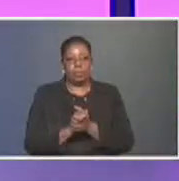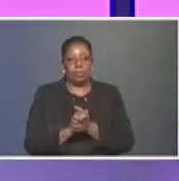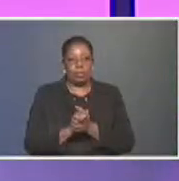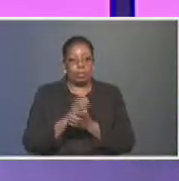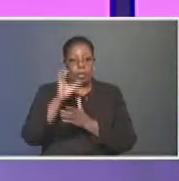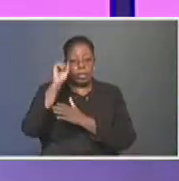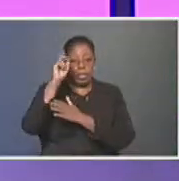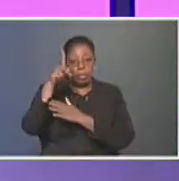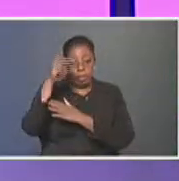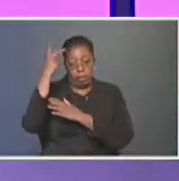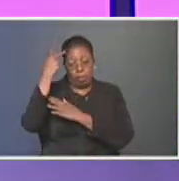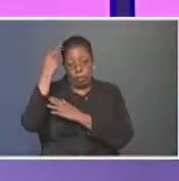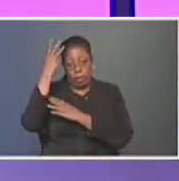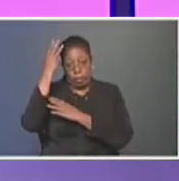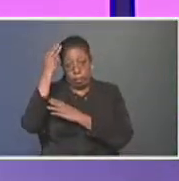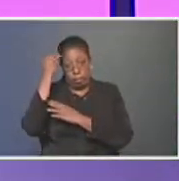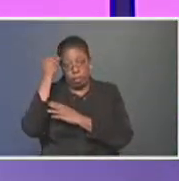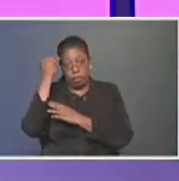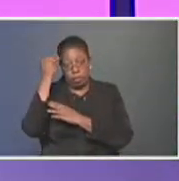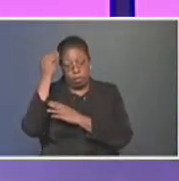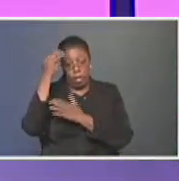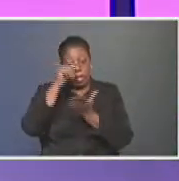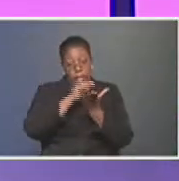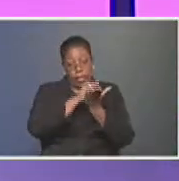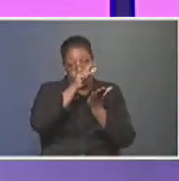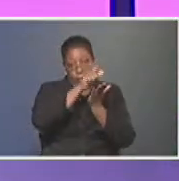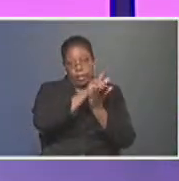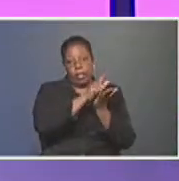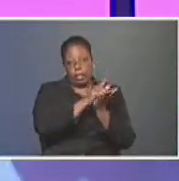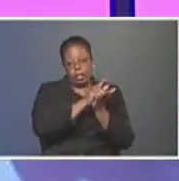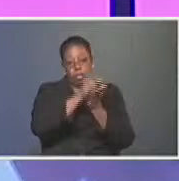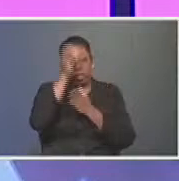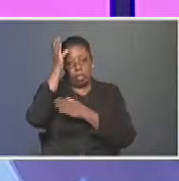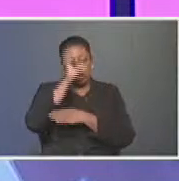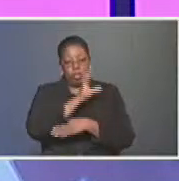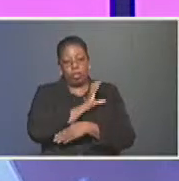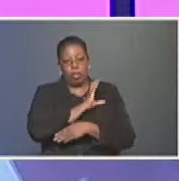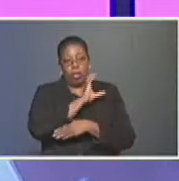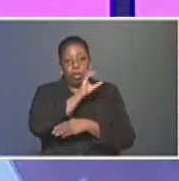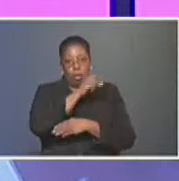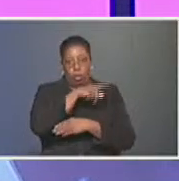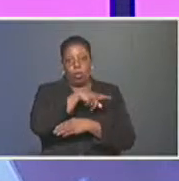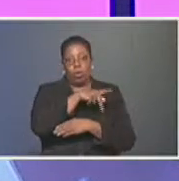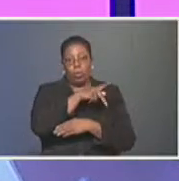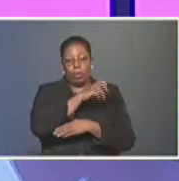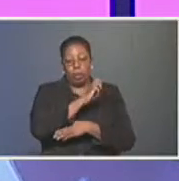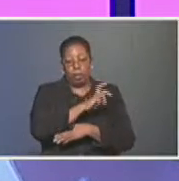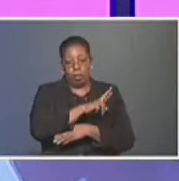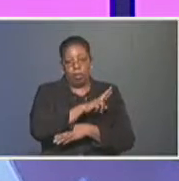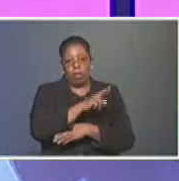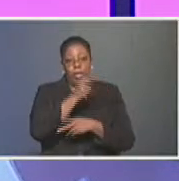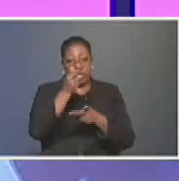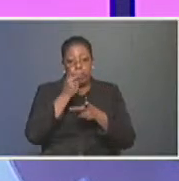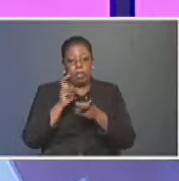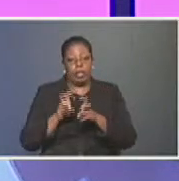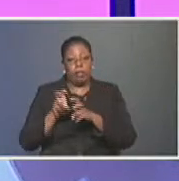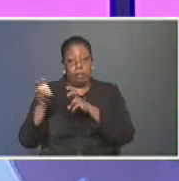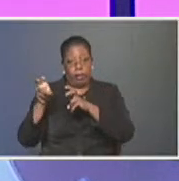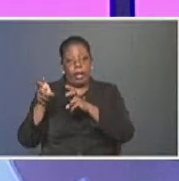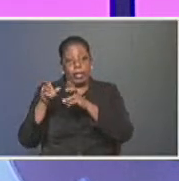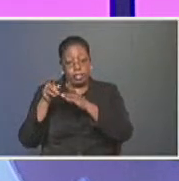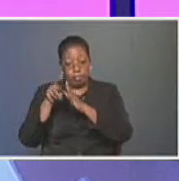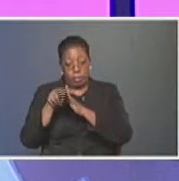Deputy Prime Minister and Tourism Investments and Aviation Minister, the Honourable Chester Cooper, keeping a pulse on investment developments in